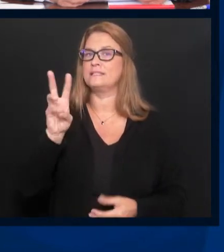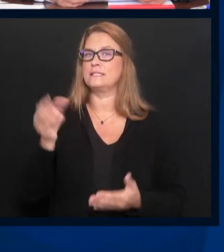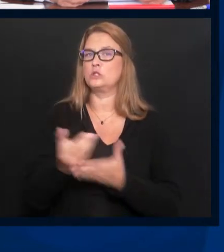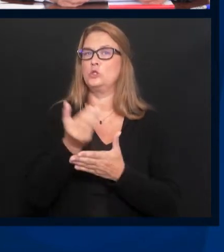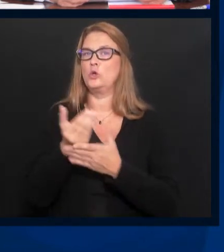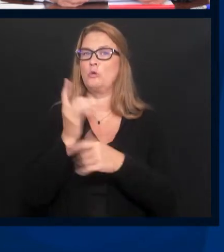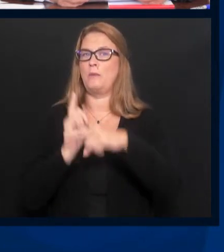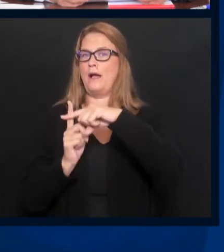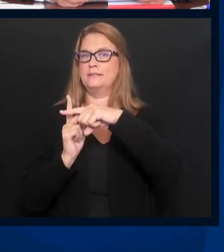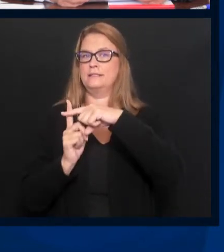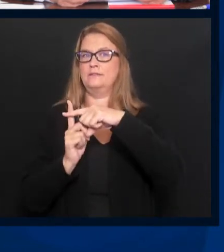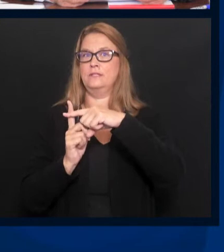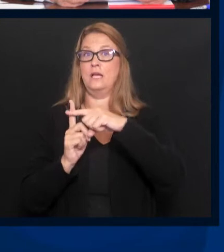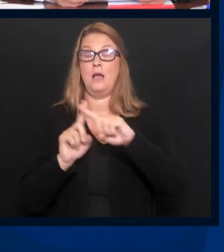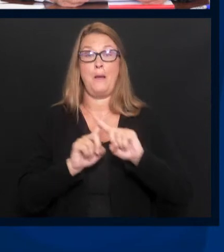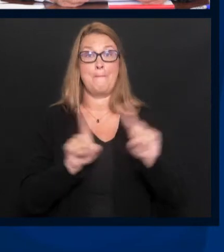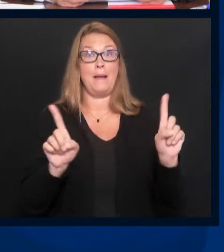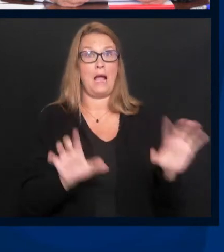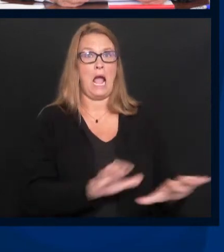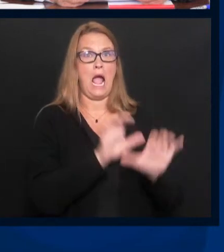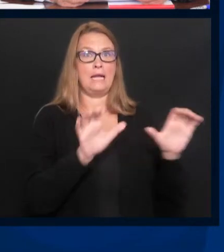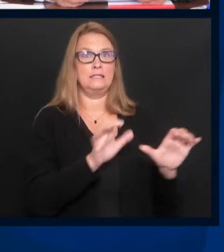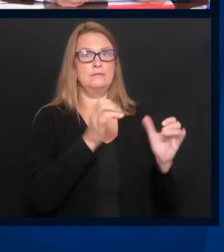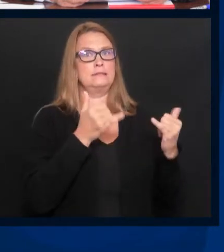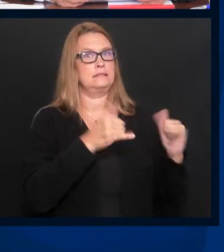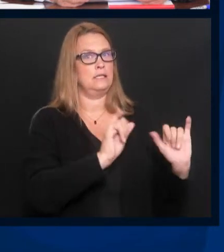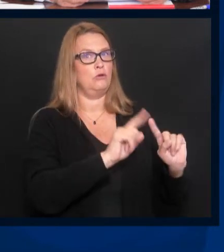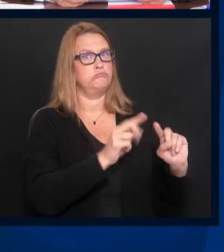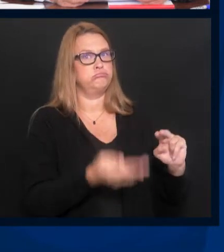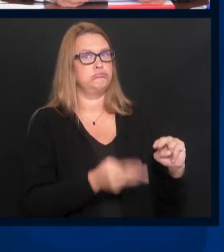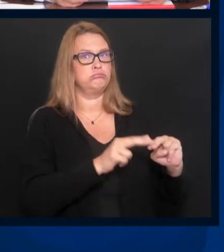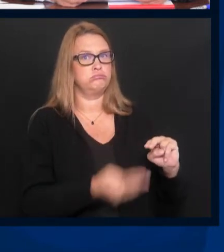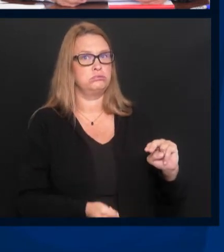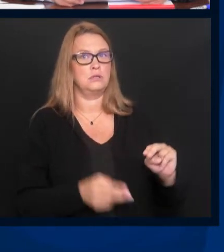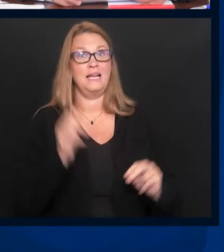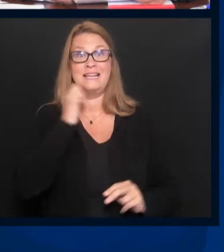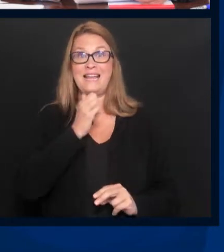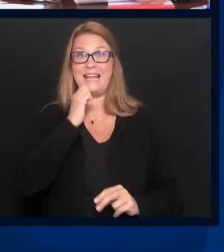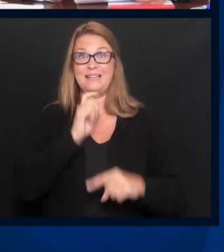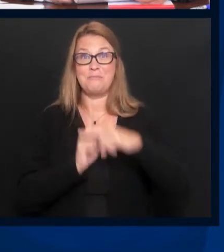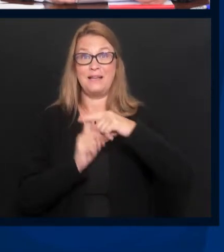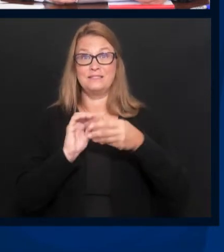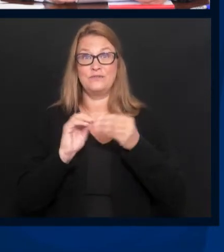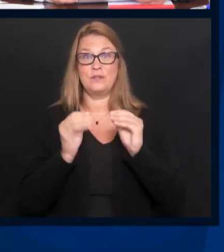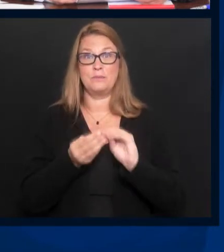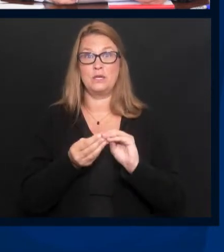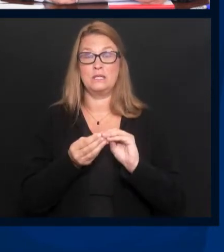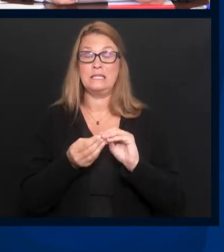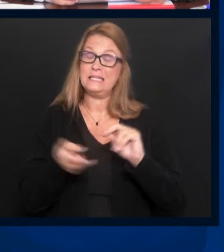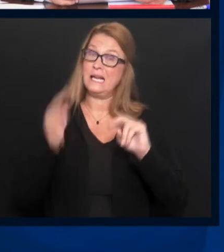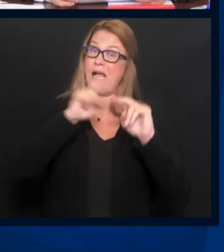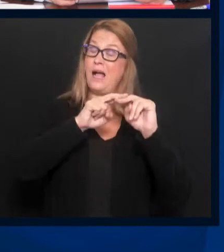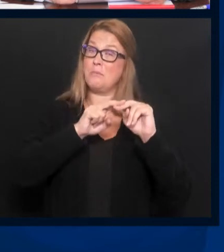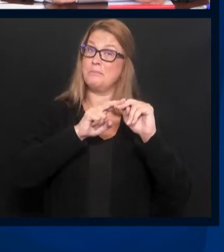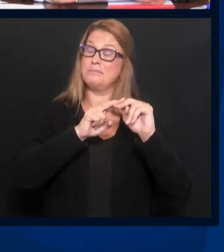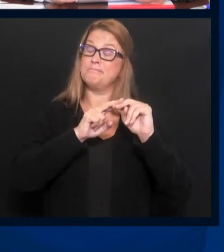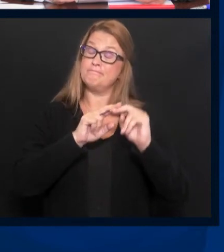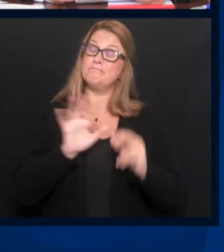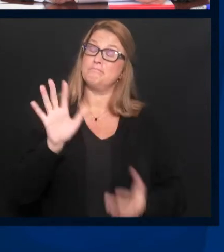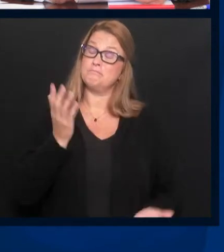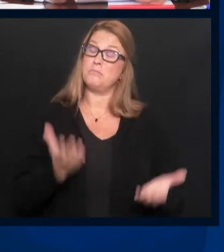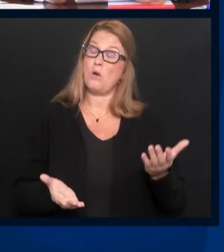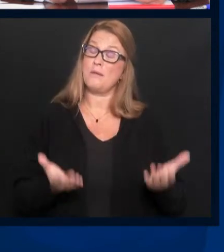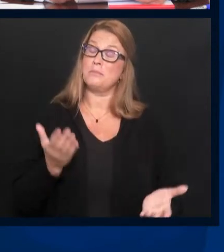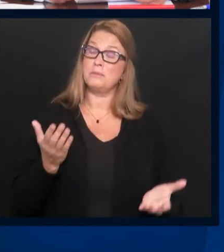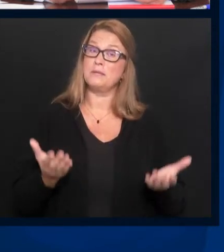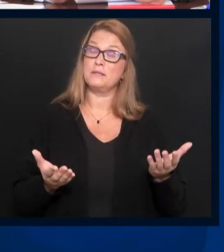positive cases, but our active cases continue to fall. Our daily positivity rate is up. We probably, it's